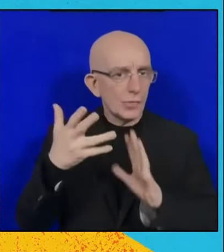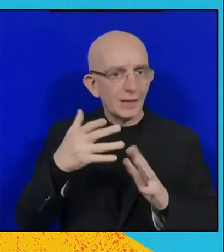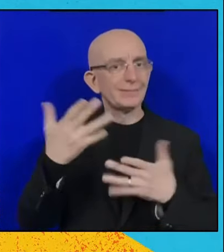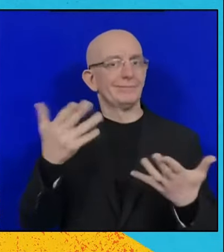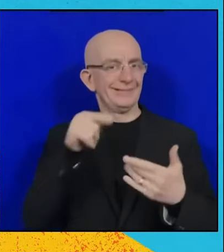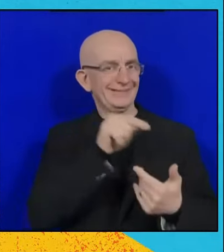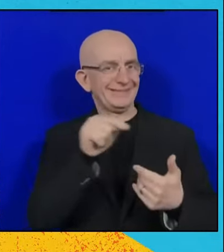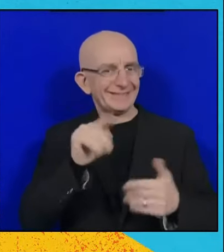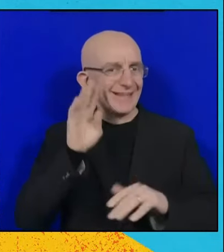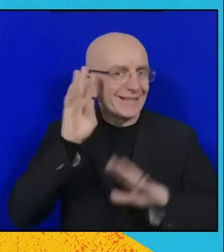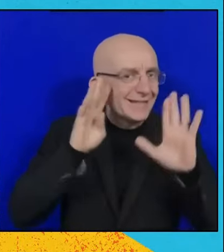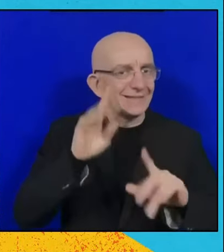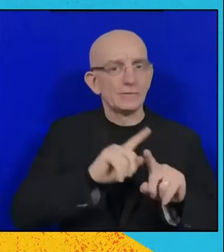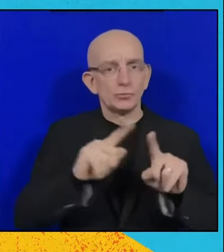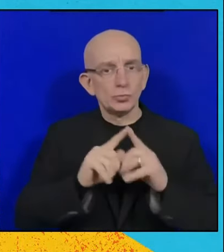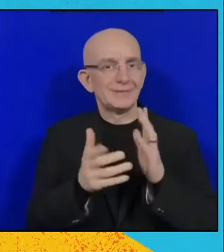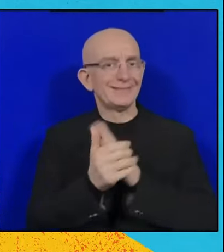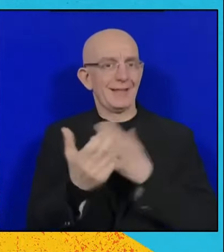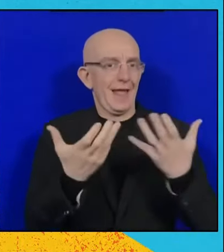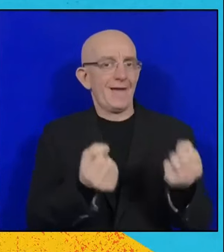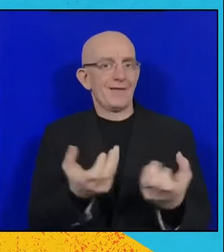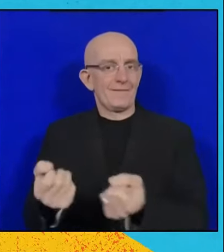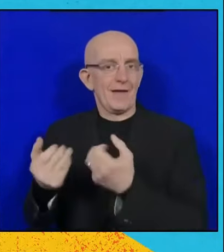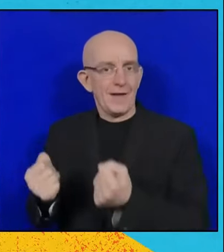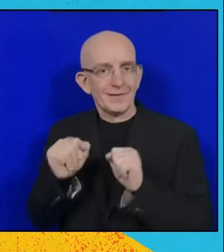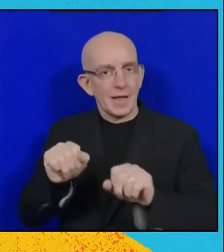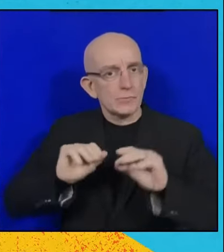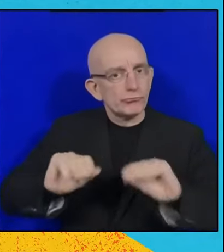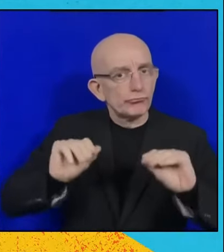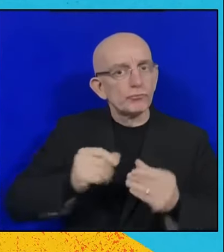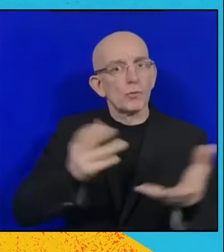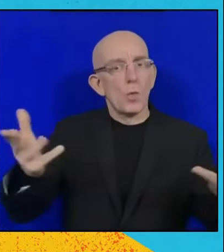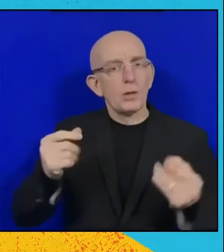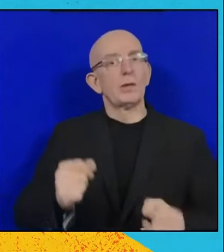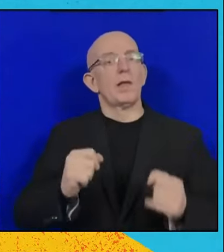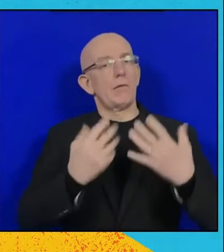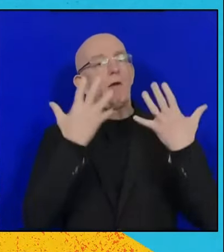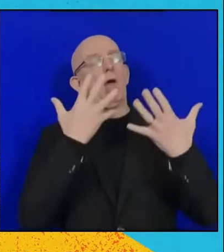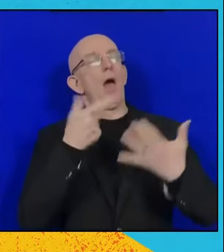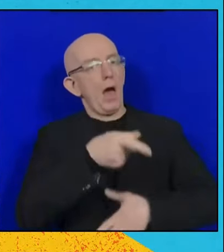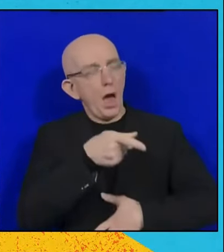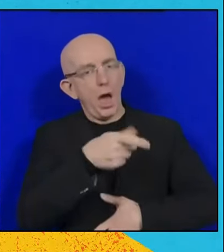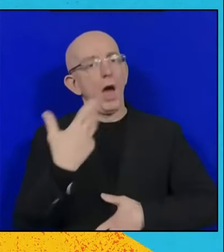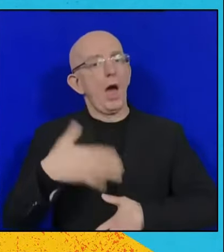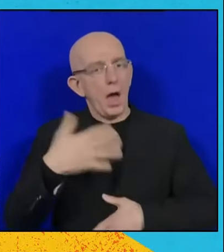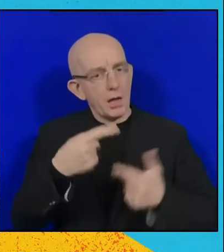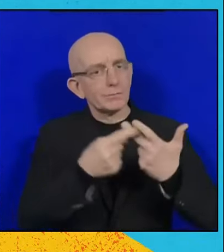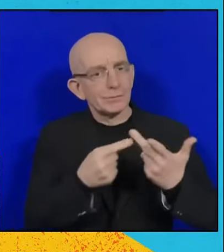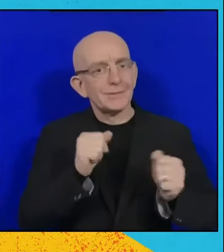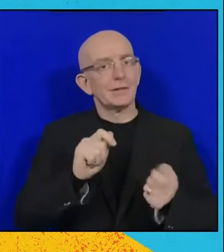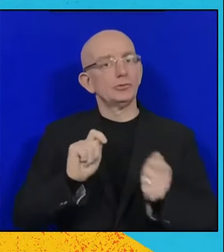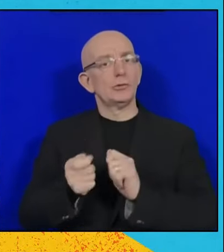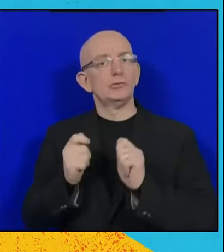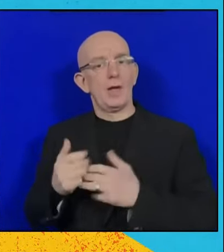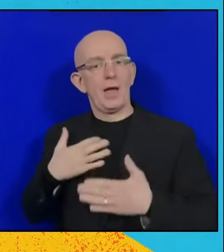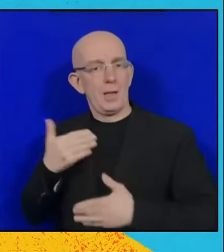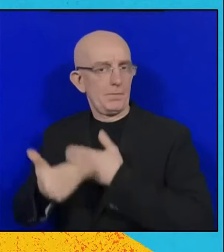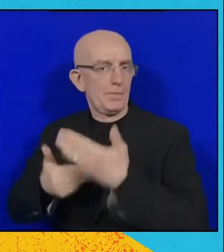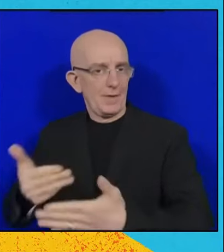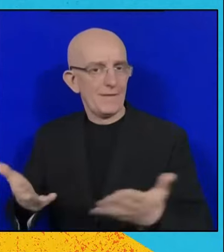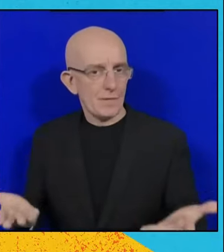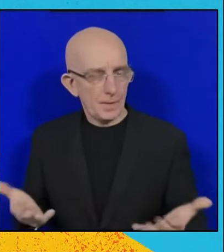change. So let me just give one example of myself. In 2018, I founded Clear Plate app,